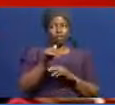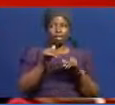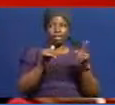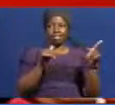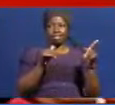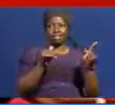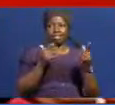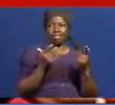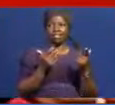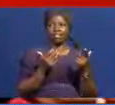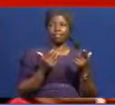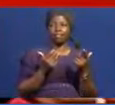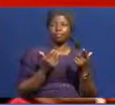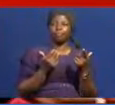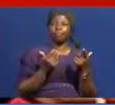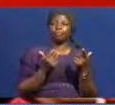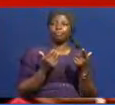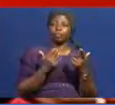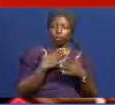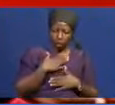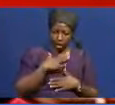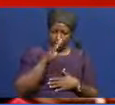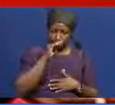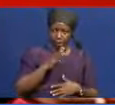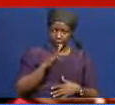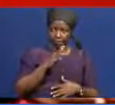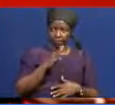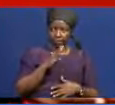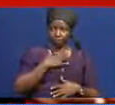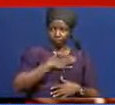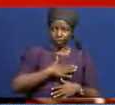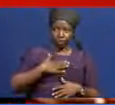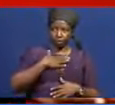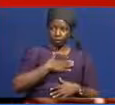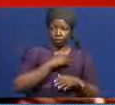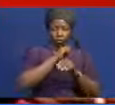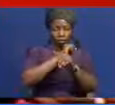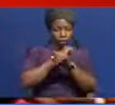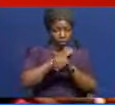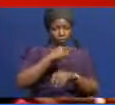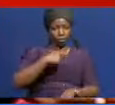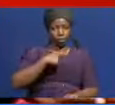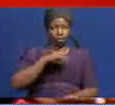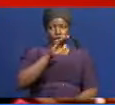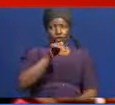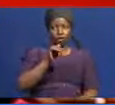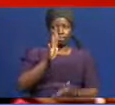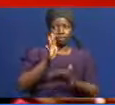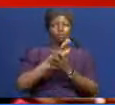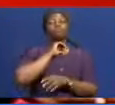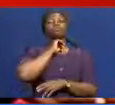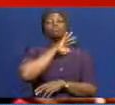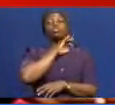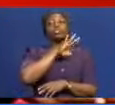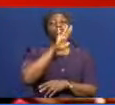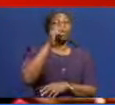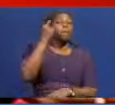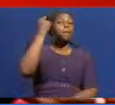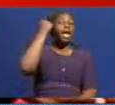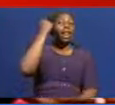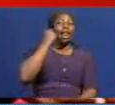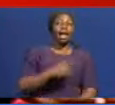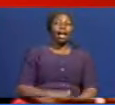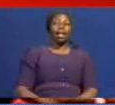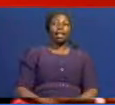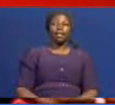from this, the Honourable Speaker? Mr. Speaker, can you protect me from some noise from behind?